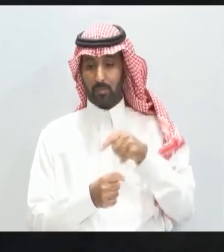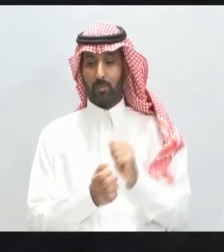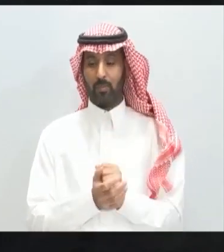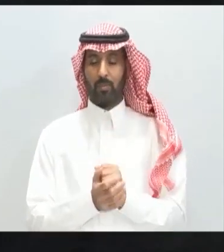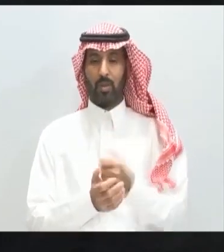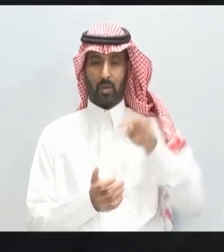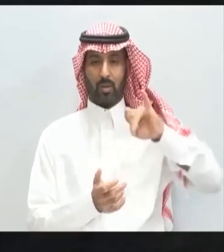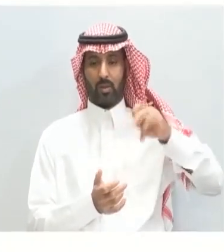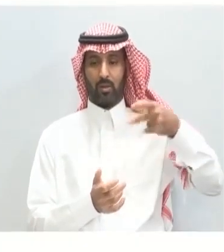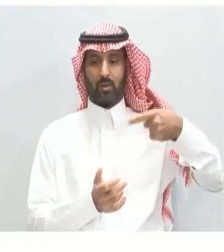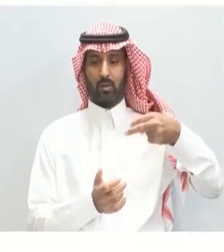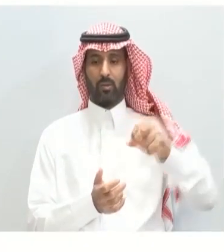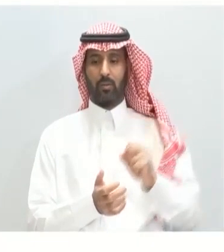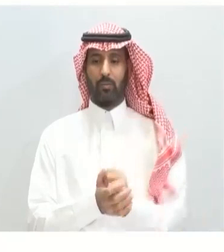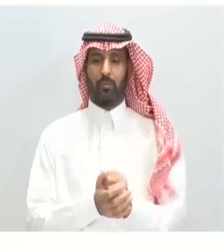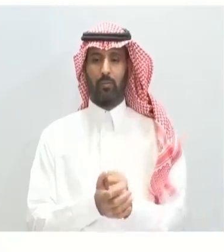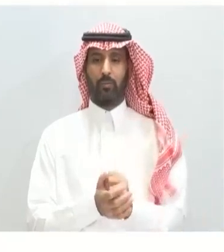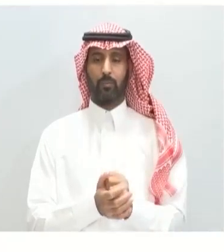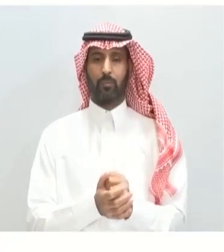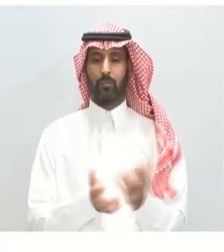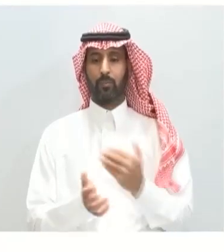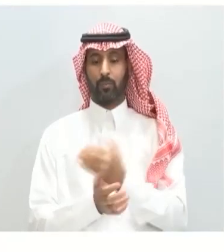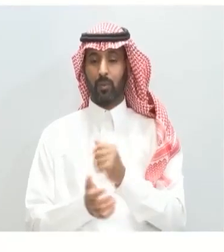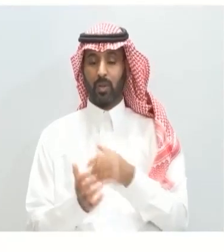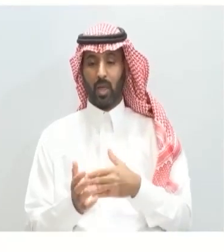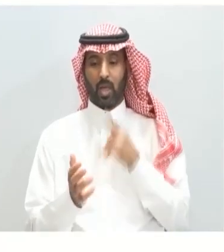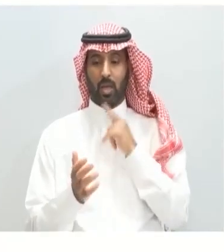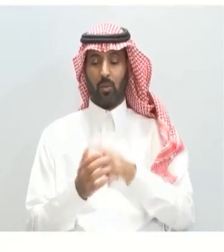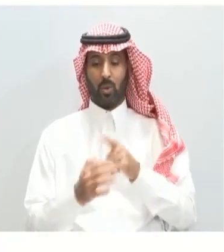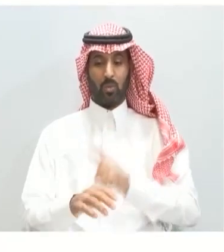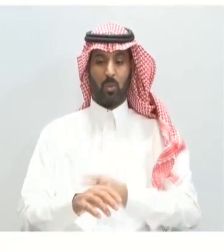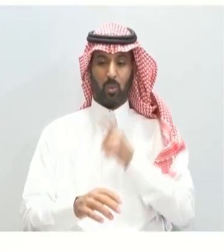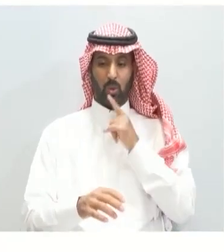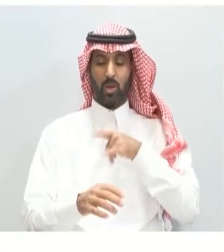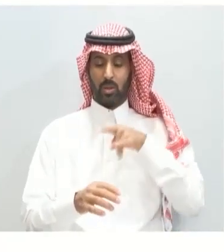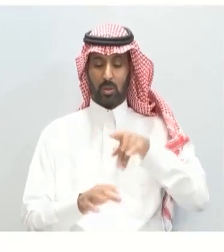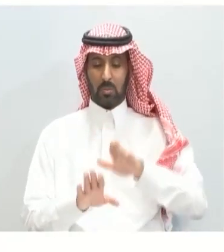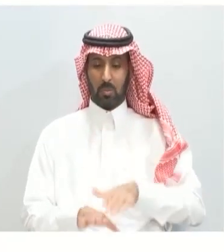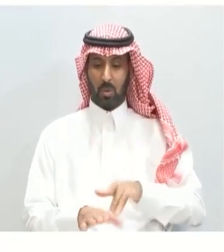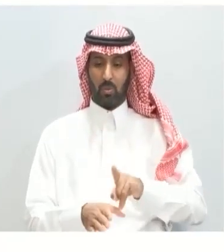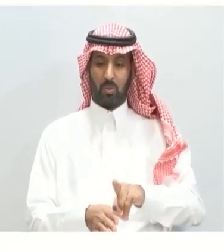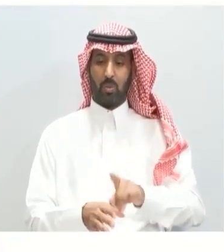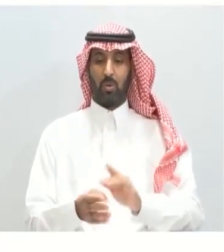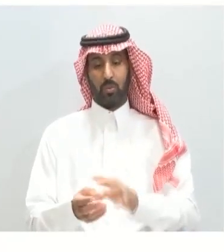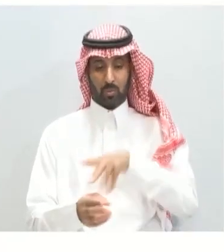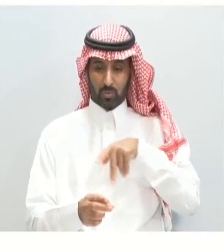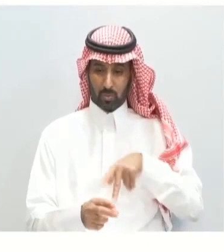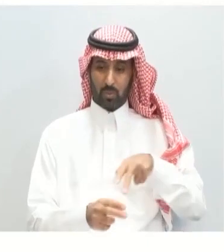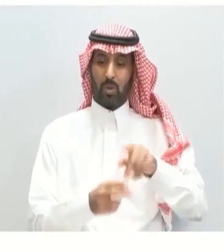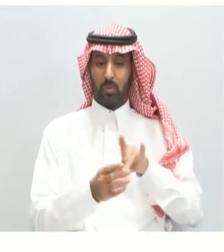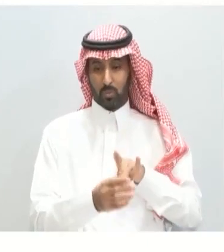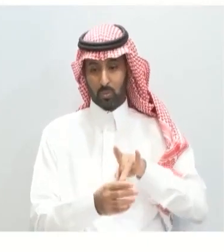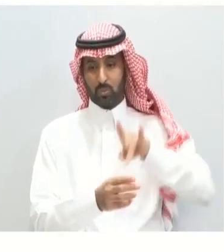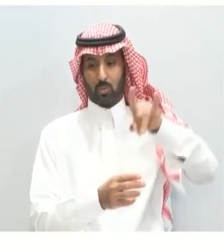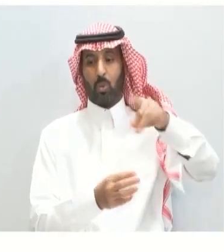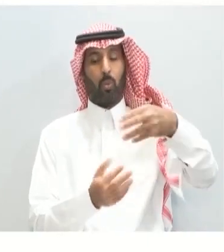meaning ing. Finally, after an hour in Goa, we got back to the plane and they flew us